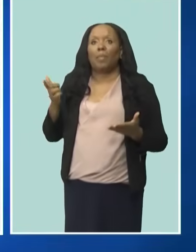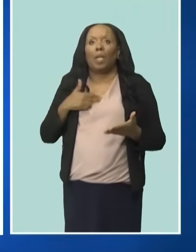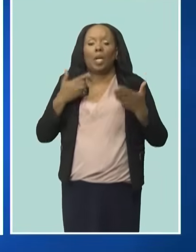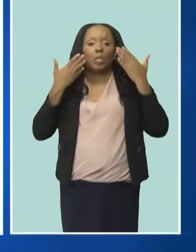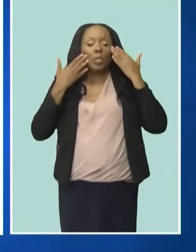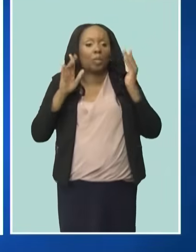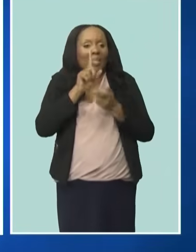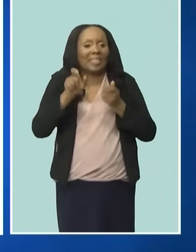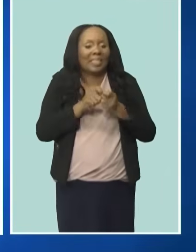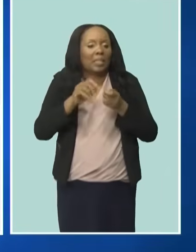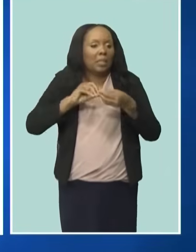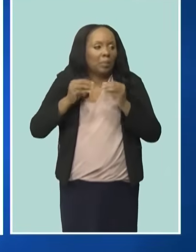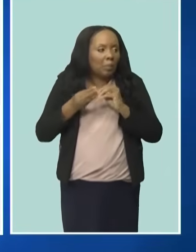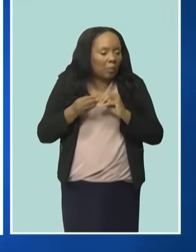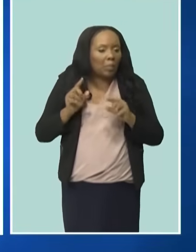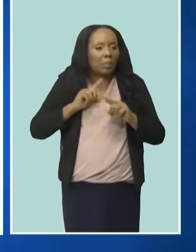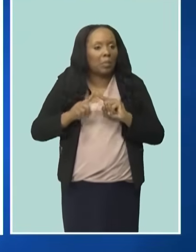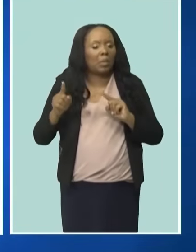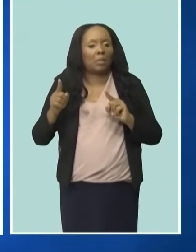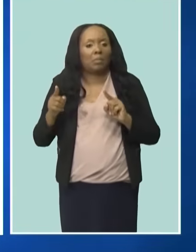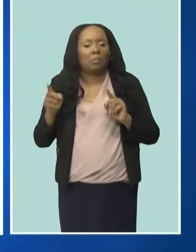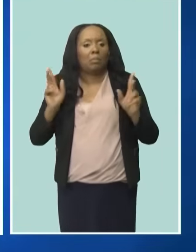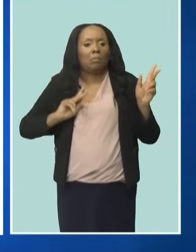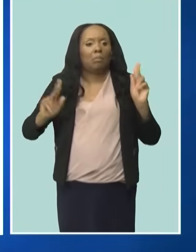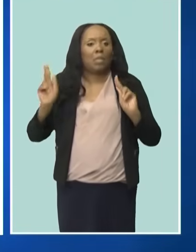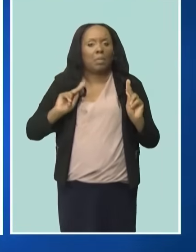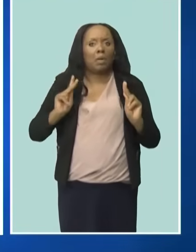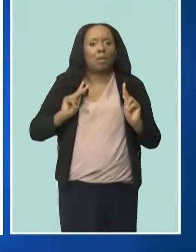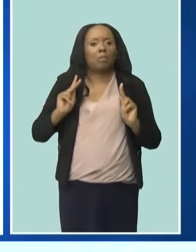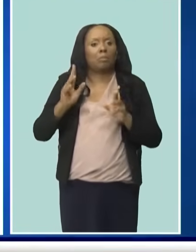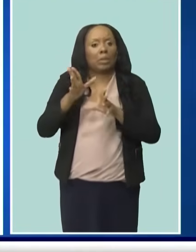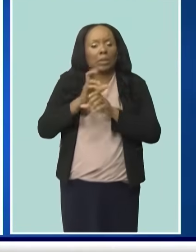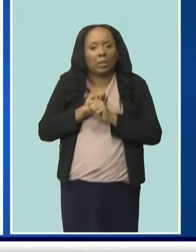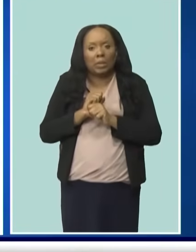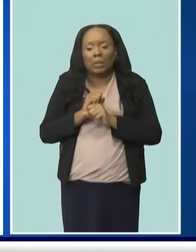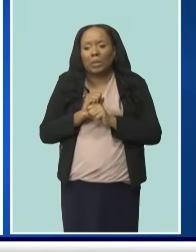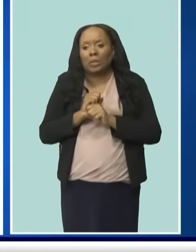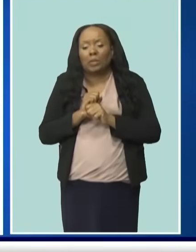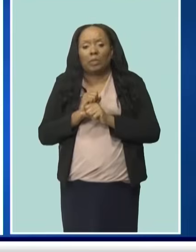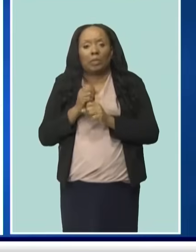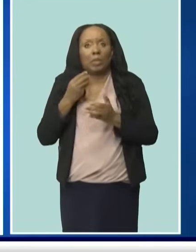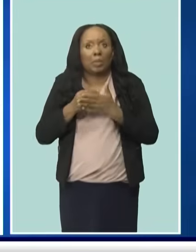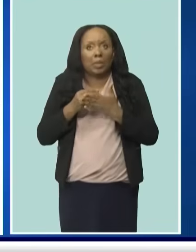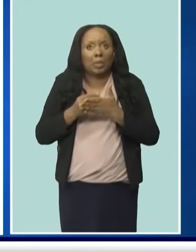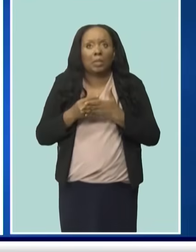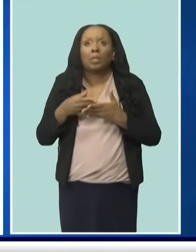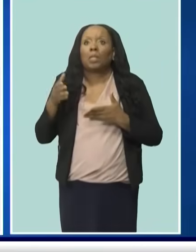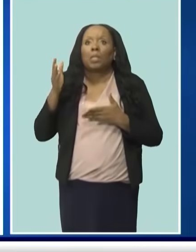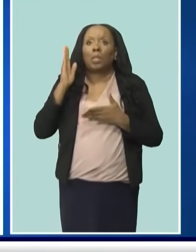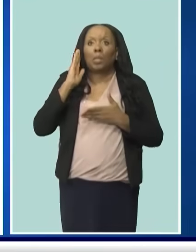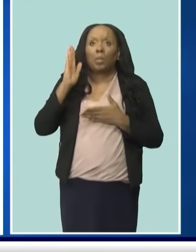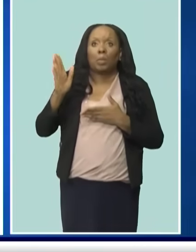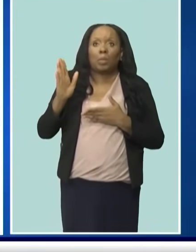the people have been receiving their income tax returns. We will pay the